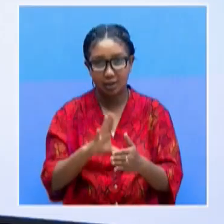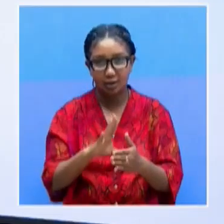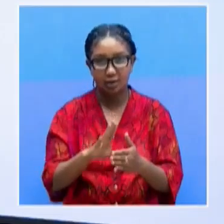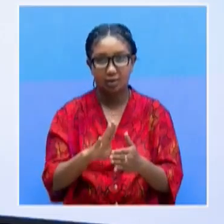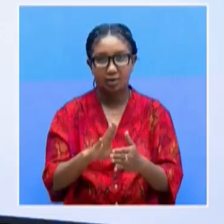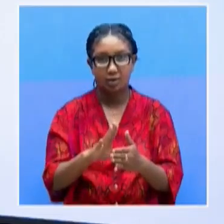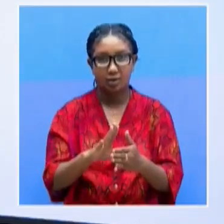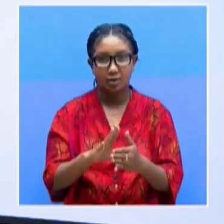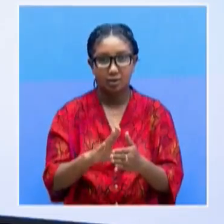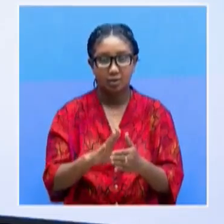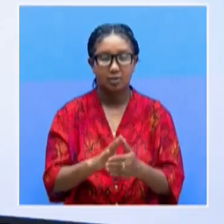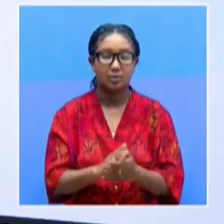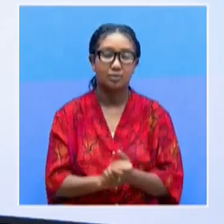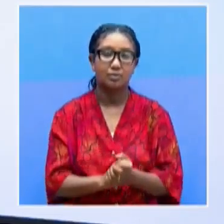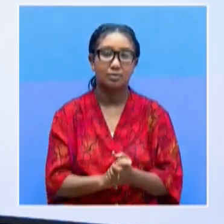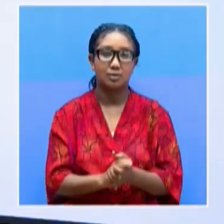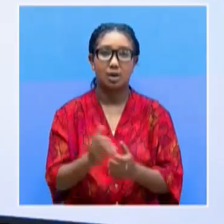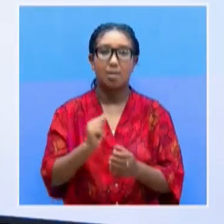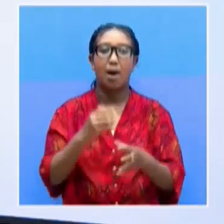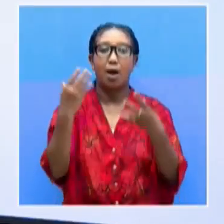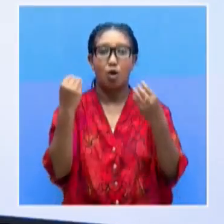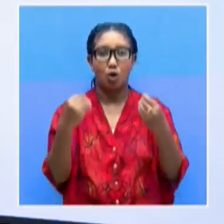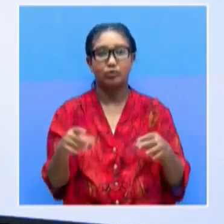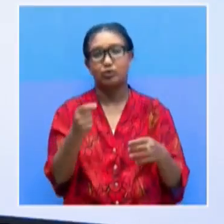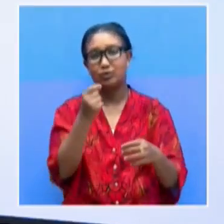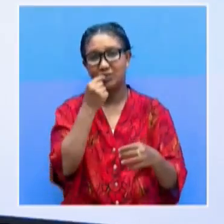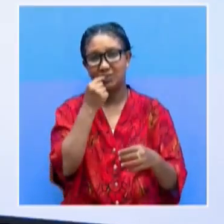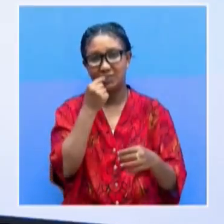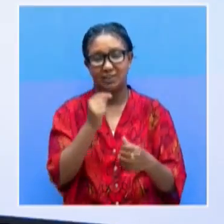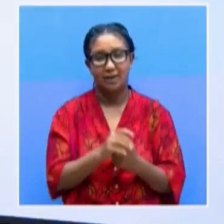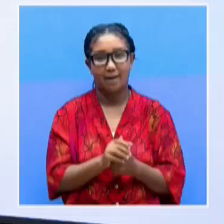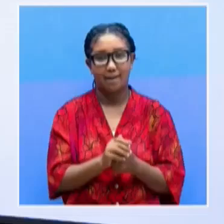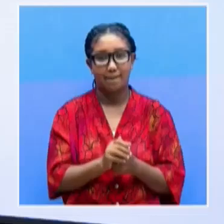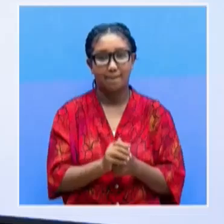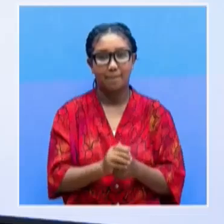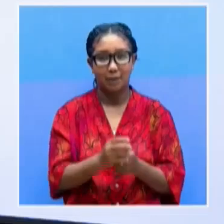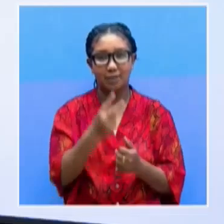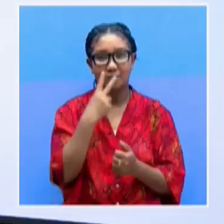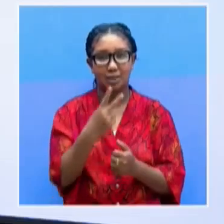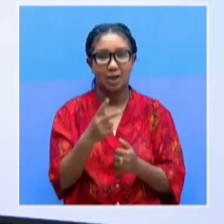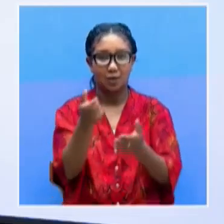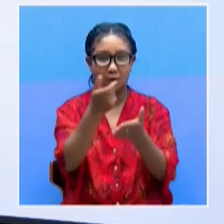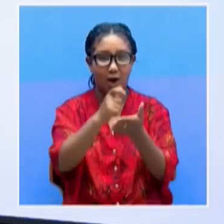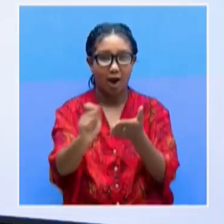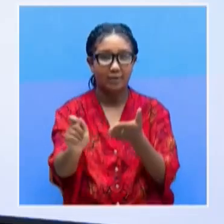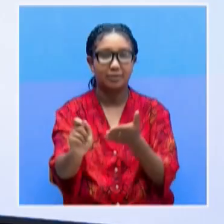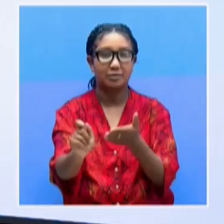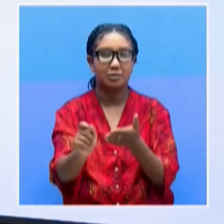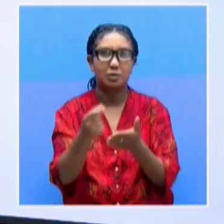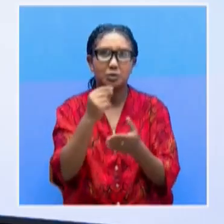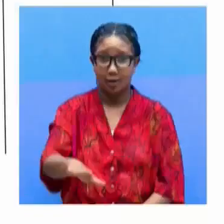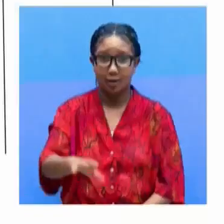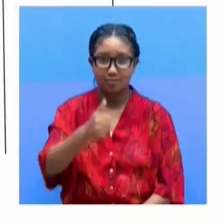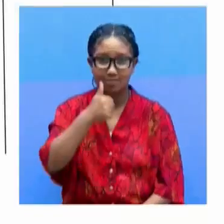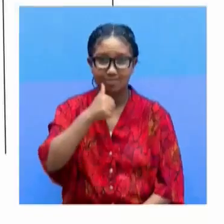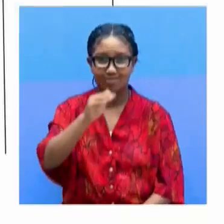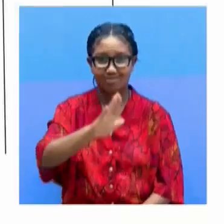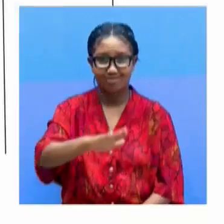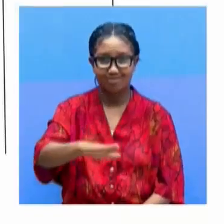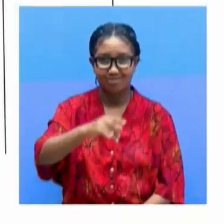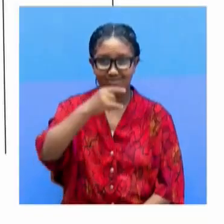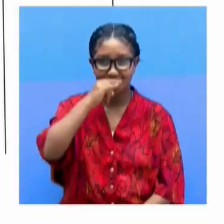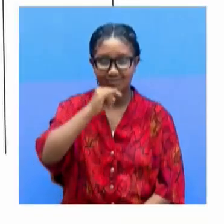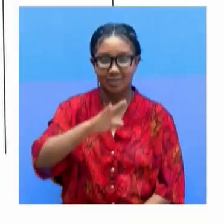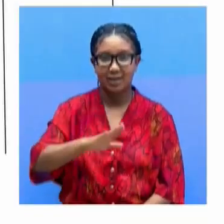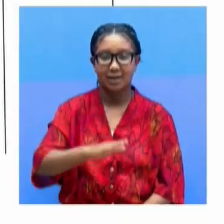Obviously, it is something. So, my lost tooth. Okay? Let's see, or let's write what happened to my lost tooth. A